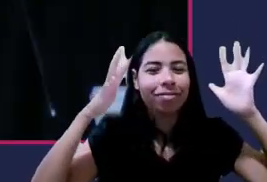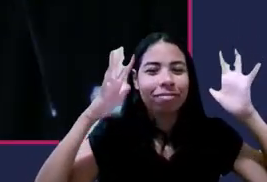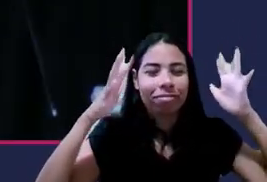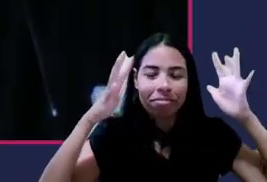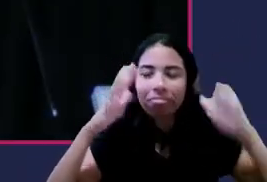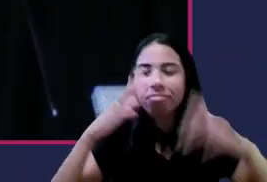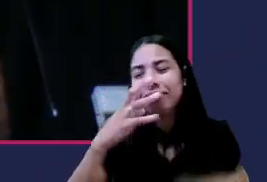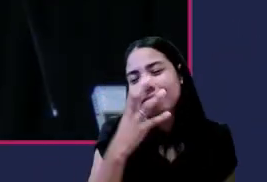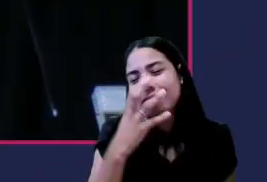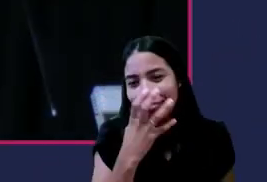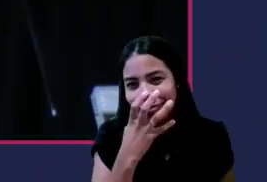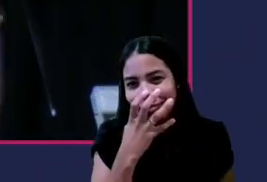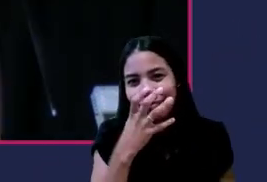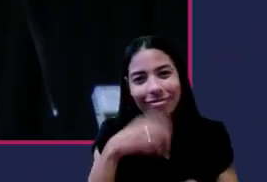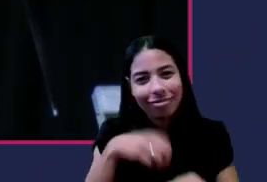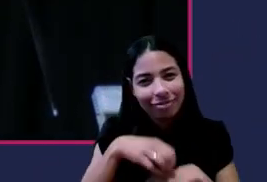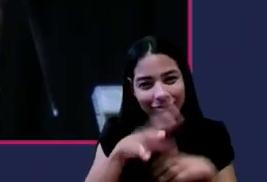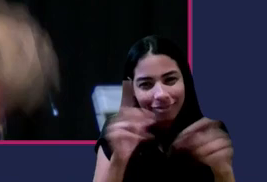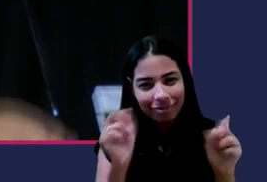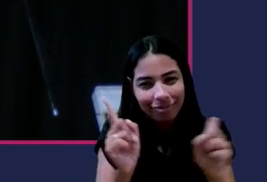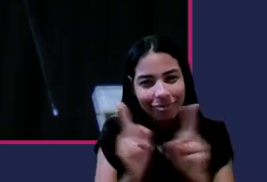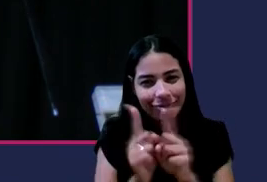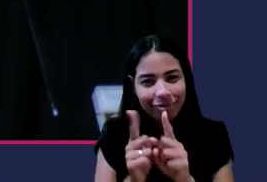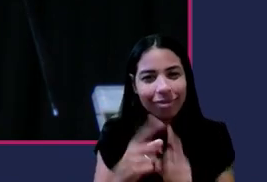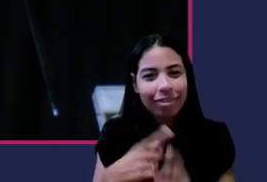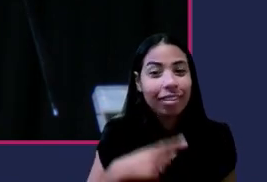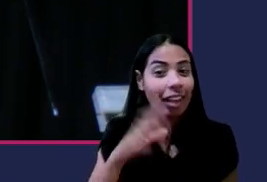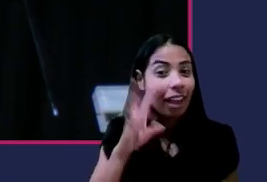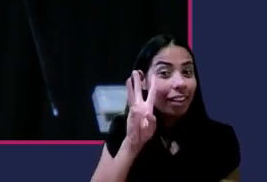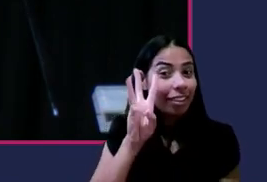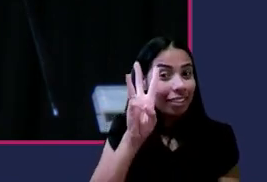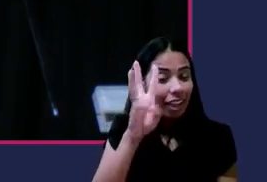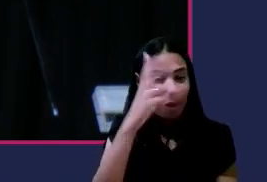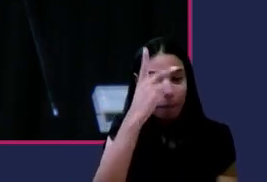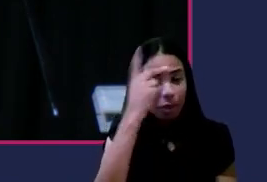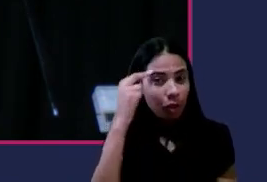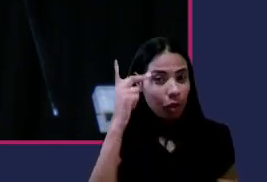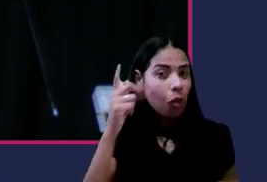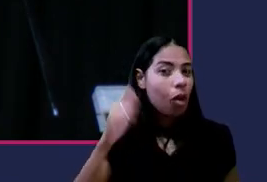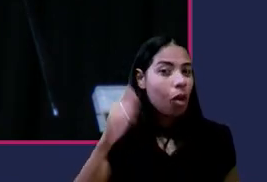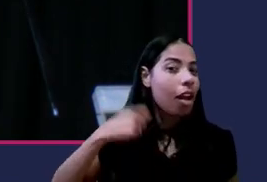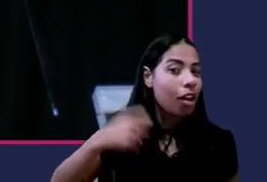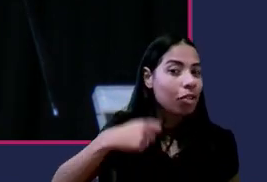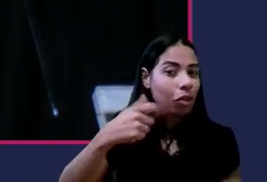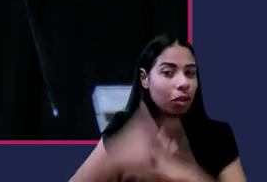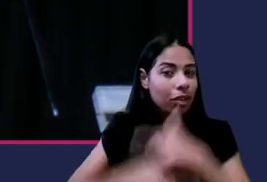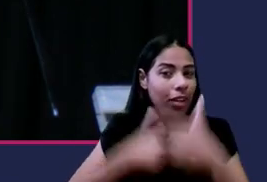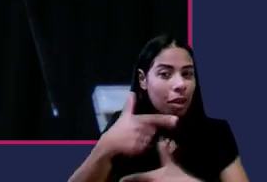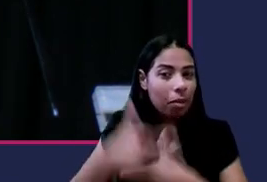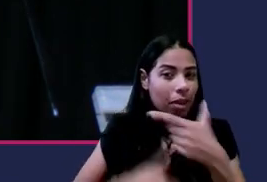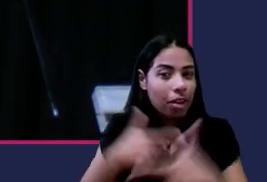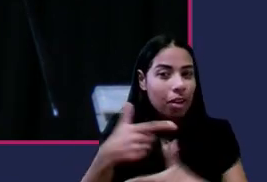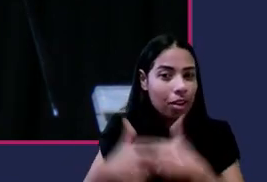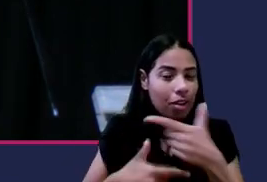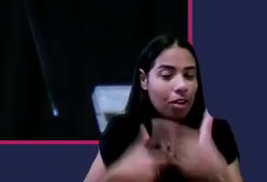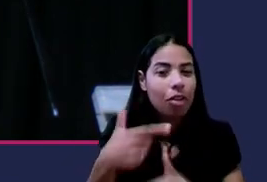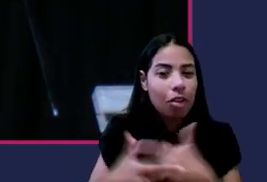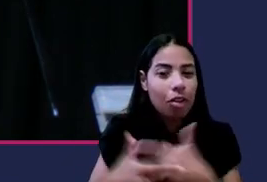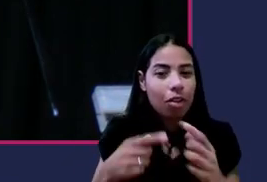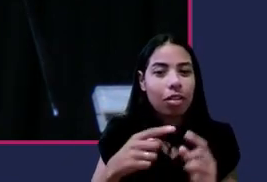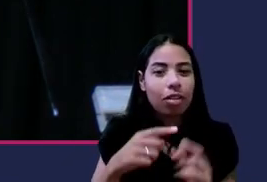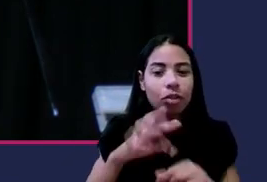And besides the spoiler, I have an awesome news to you. We have three other protagonists here, Andrea, Brian, and